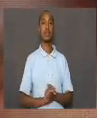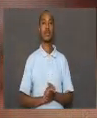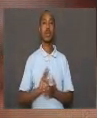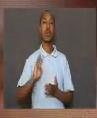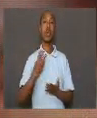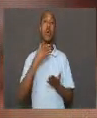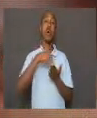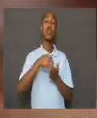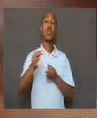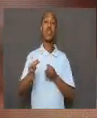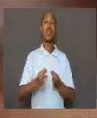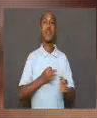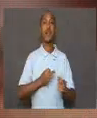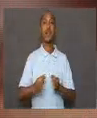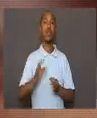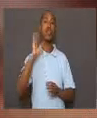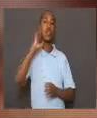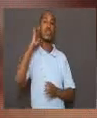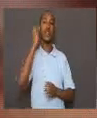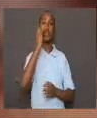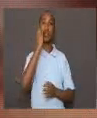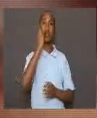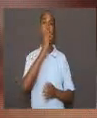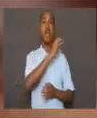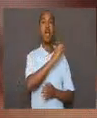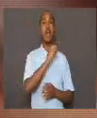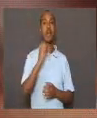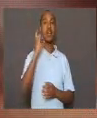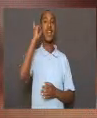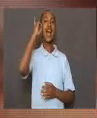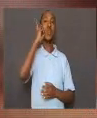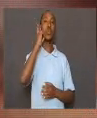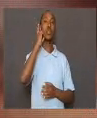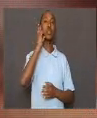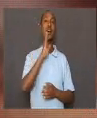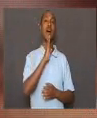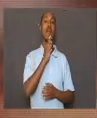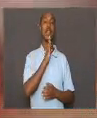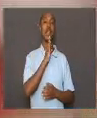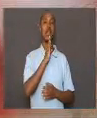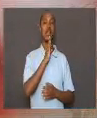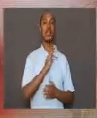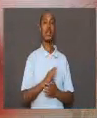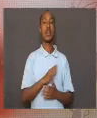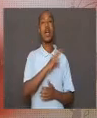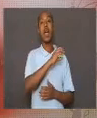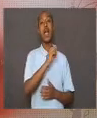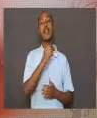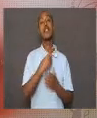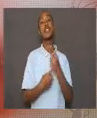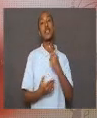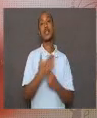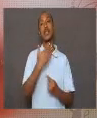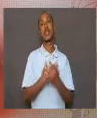We will also define concentrated and dilute alkalis and